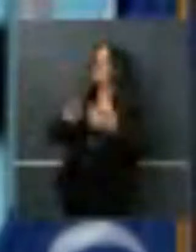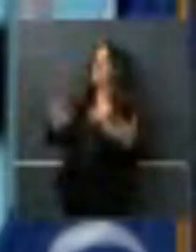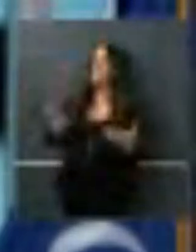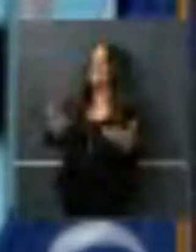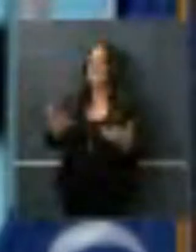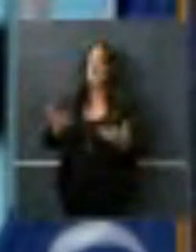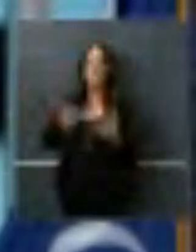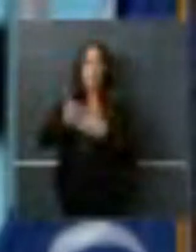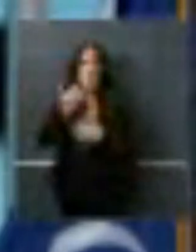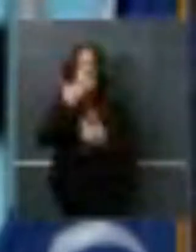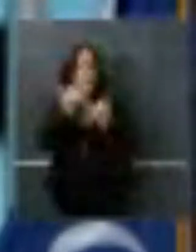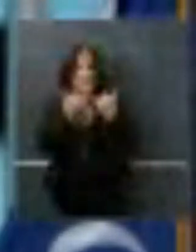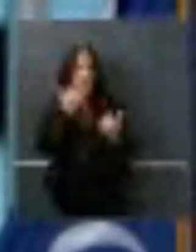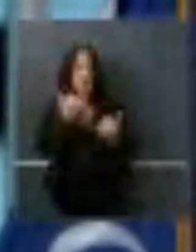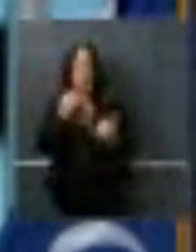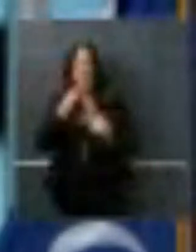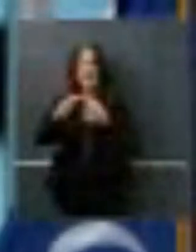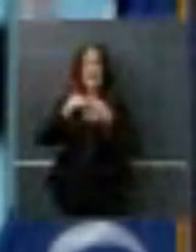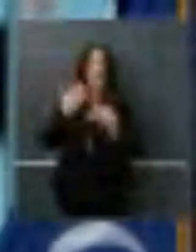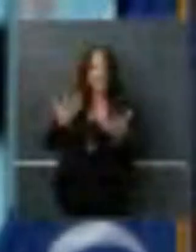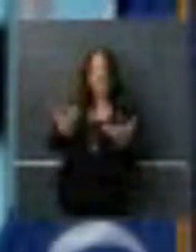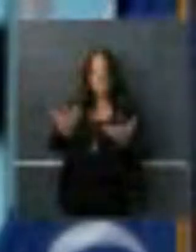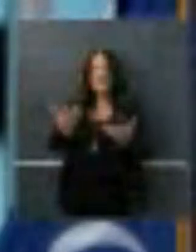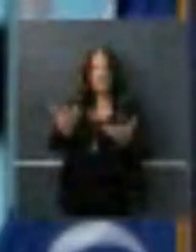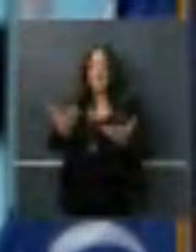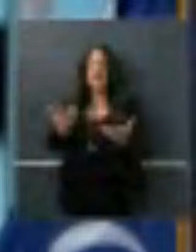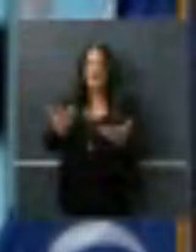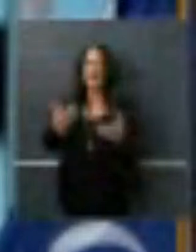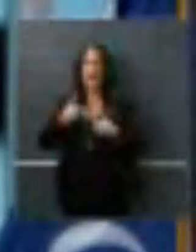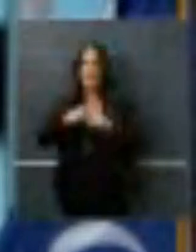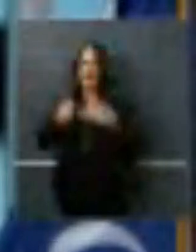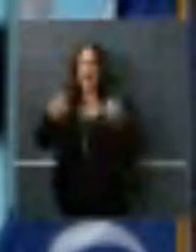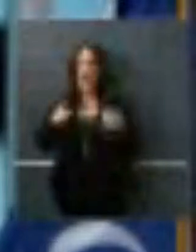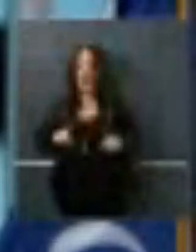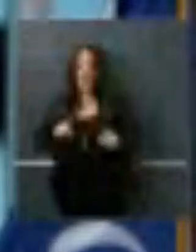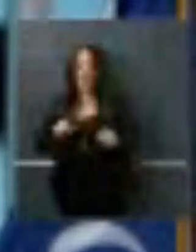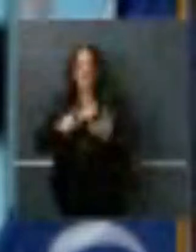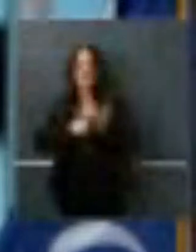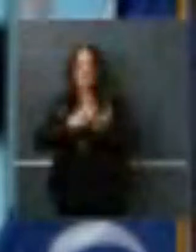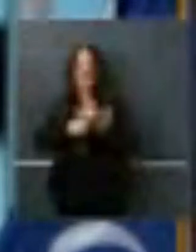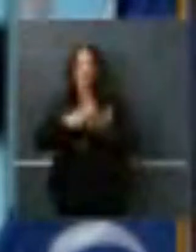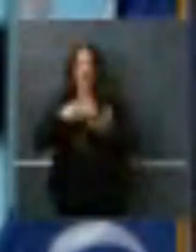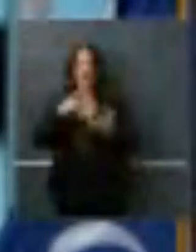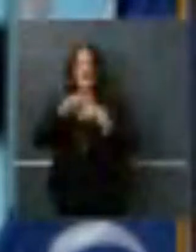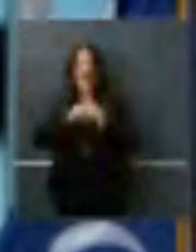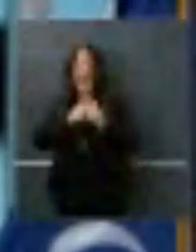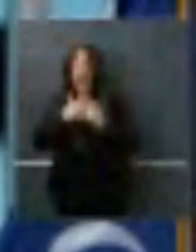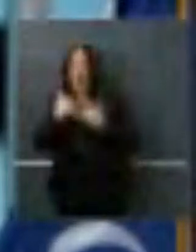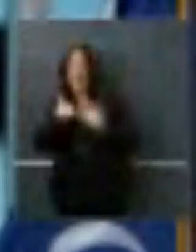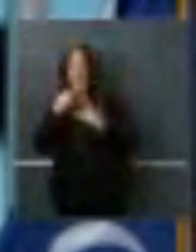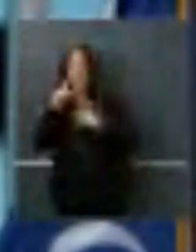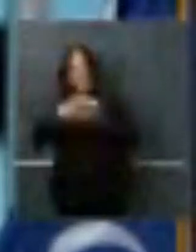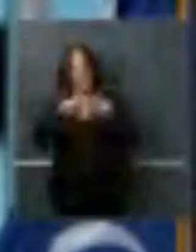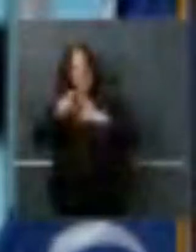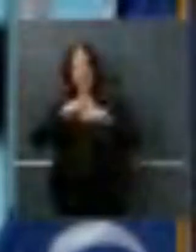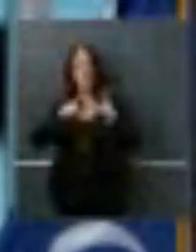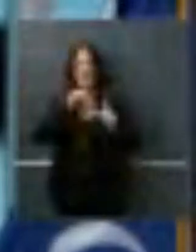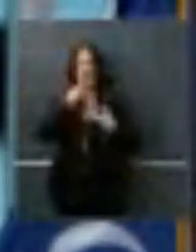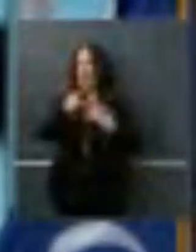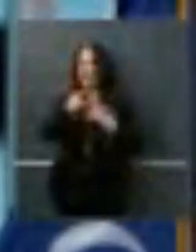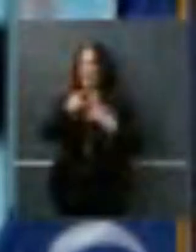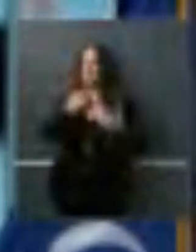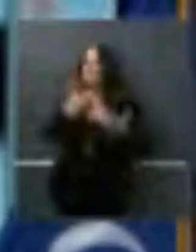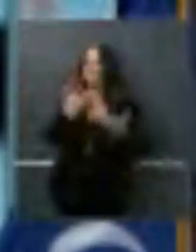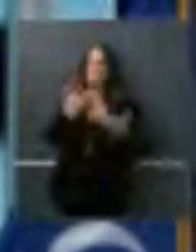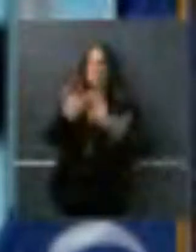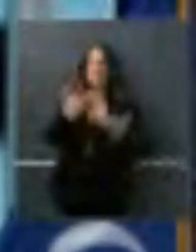on during these briefings. How else can we get our questions and our viewers' questions answered? I've got a whole team of people, and they